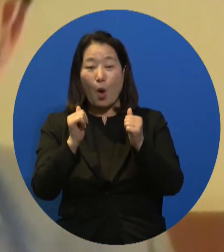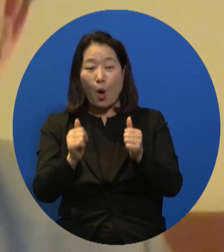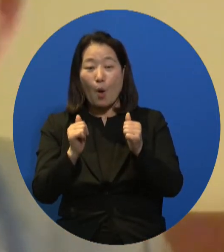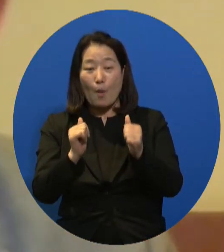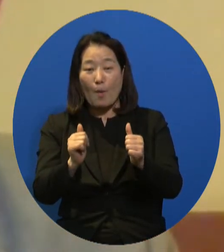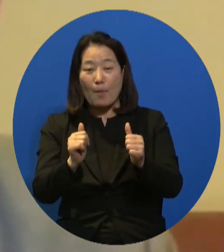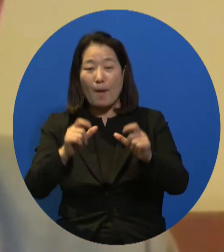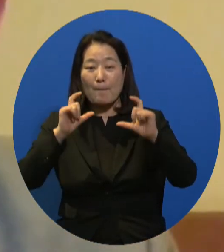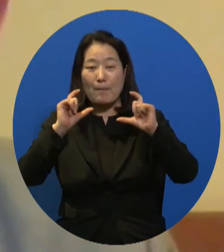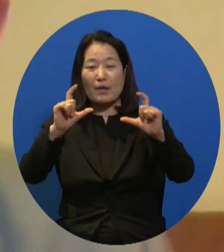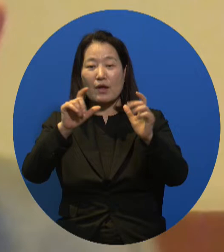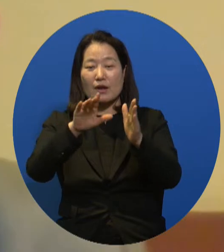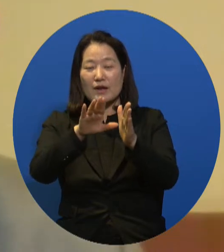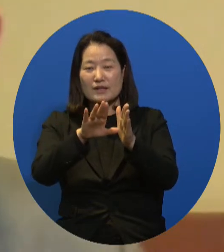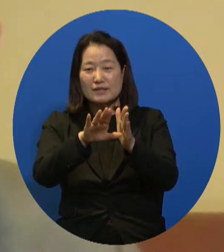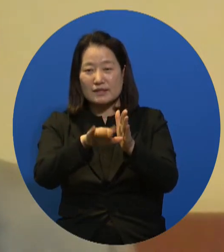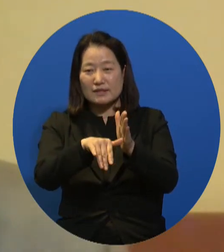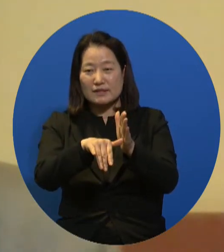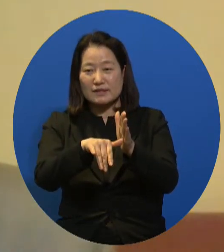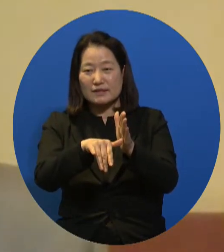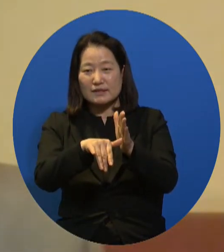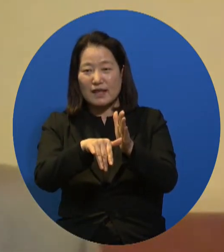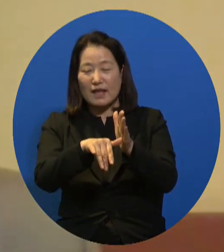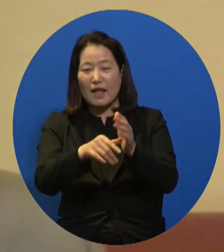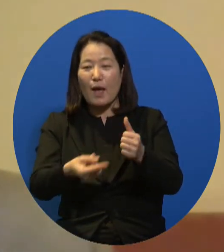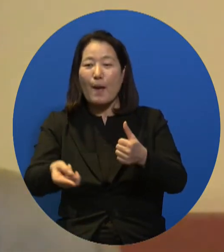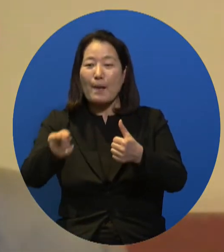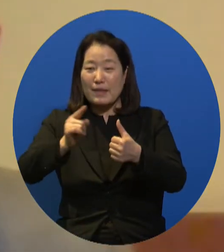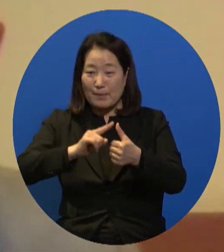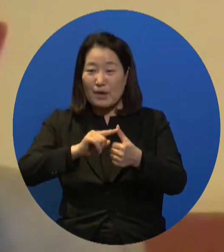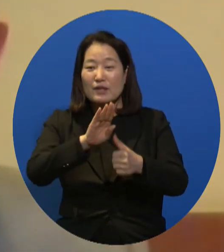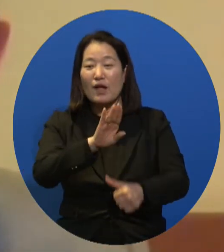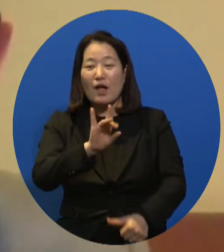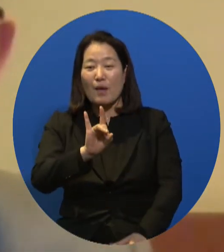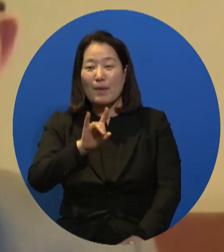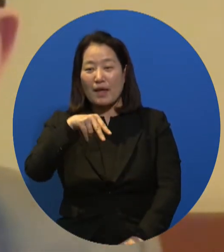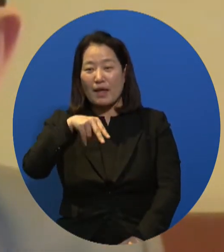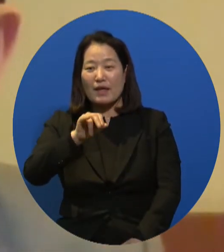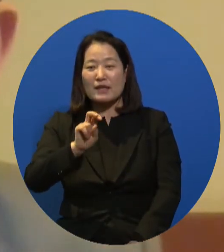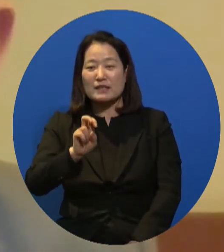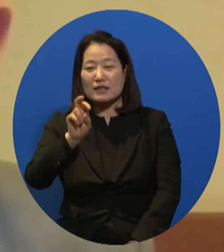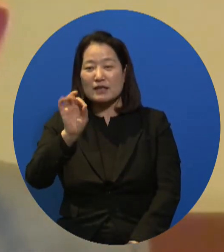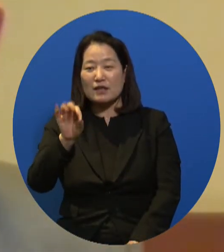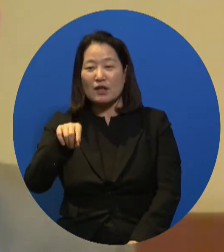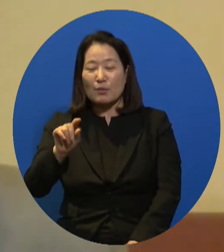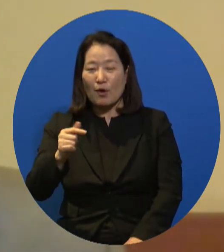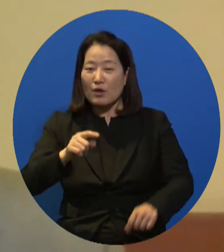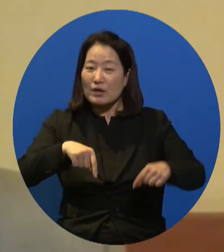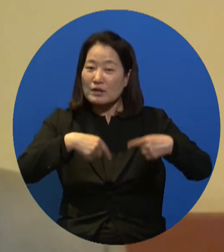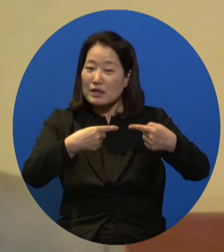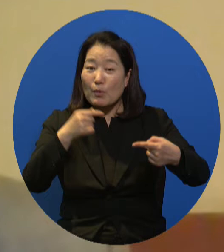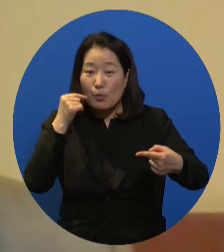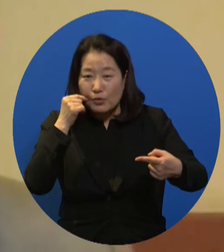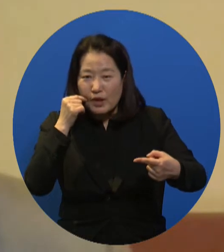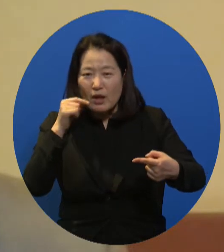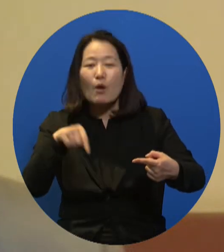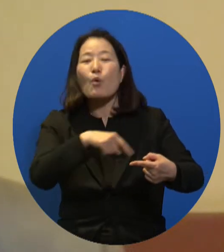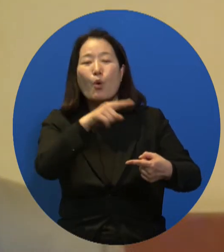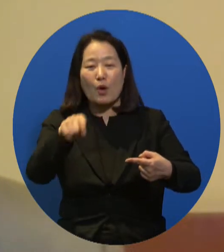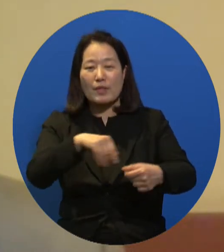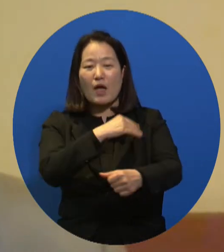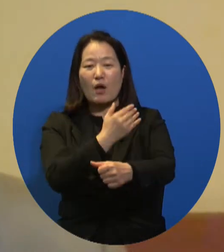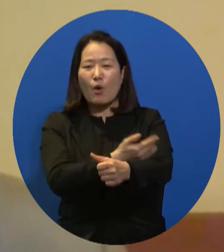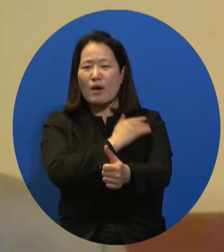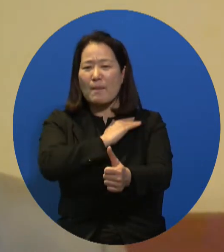Secondly, and as you've already heard from the UK, there is also the possibility for the CRPD